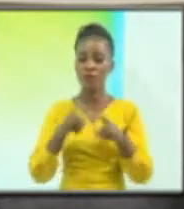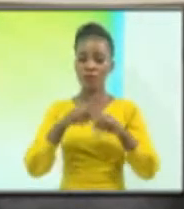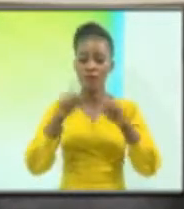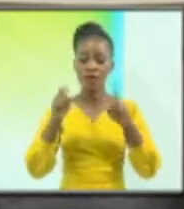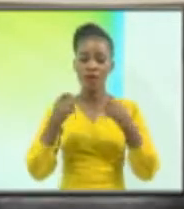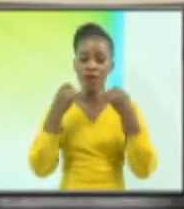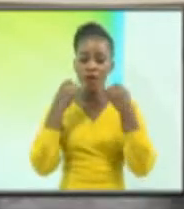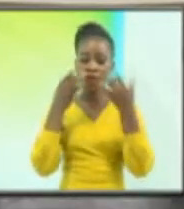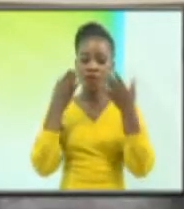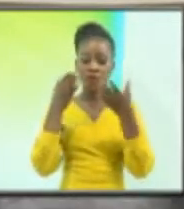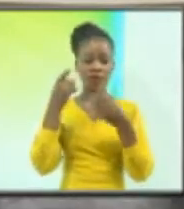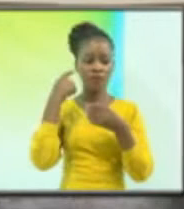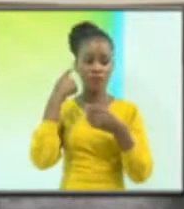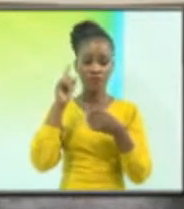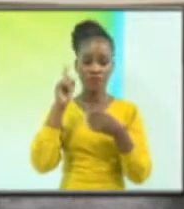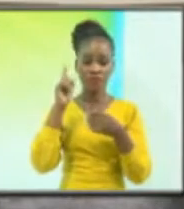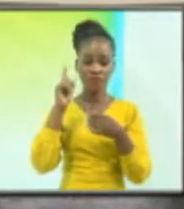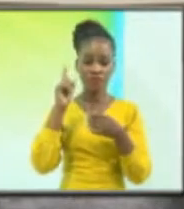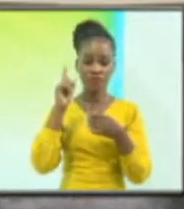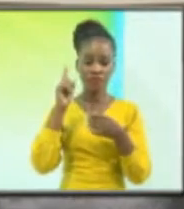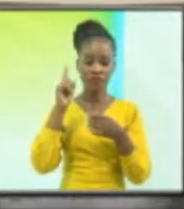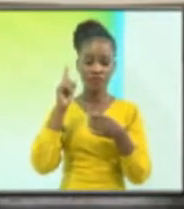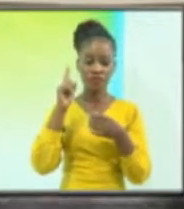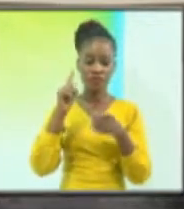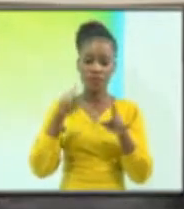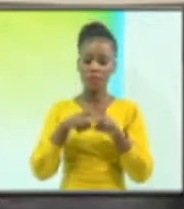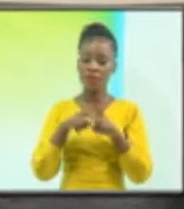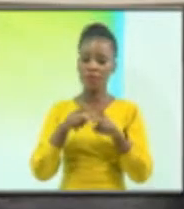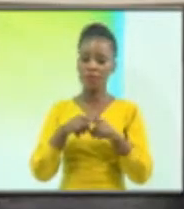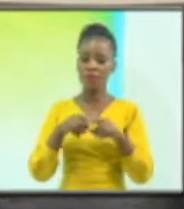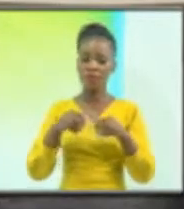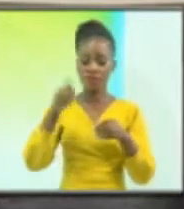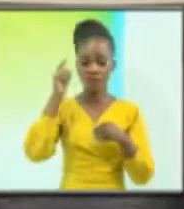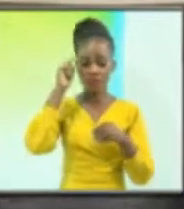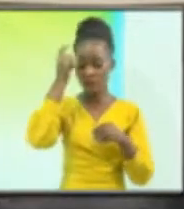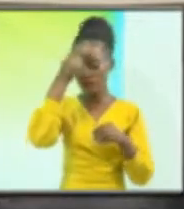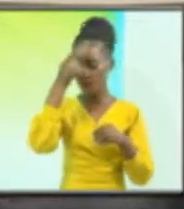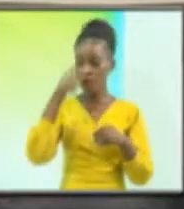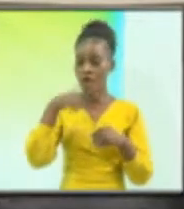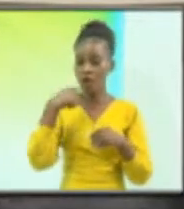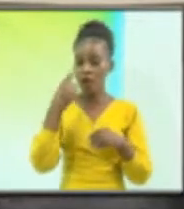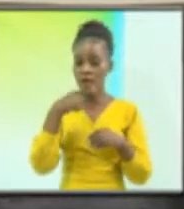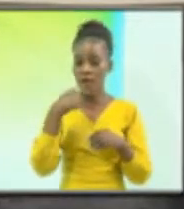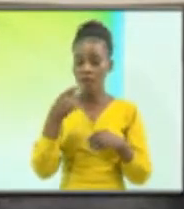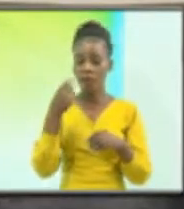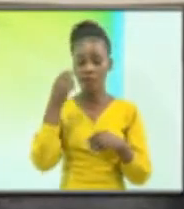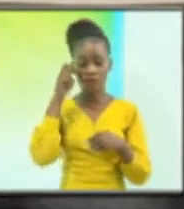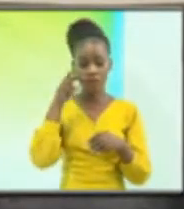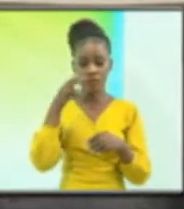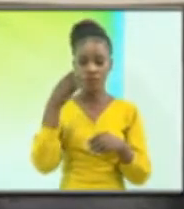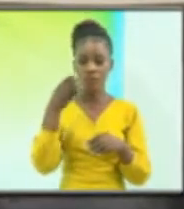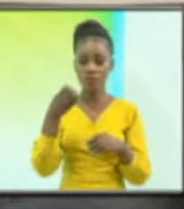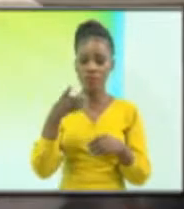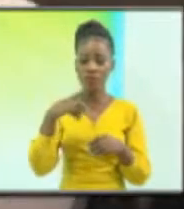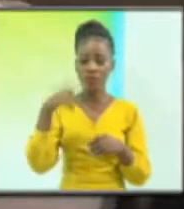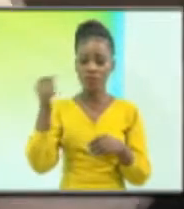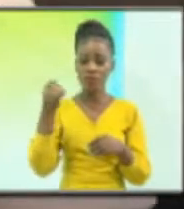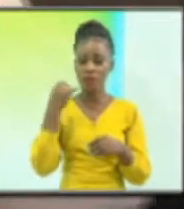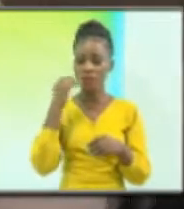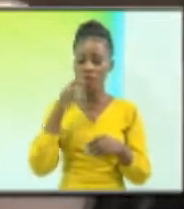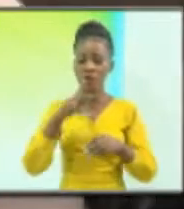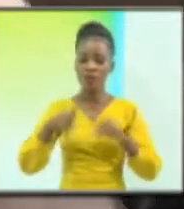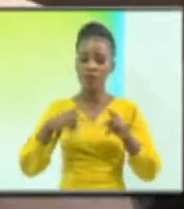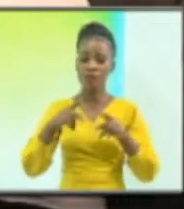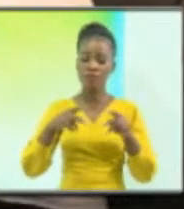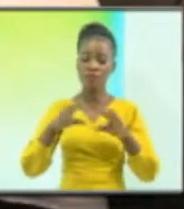held by senior government officials Okay. who head the departments like commissioners. People of your